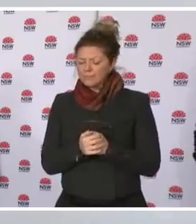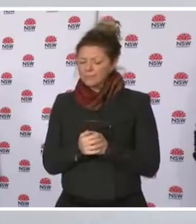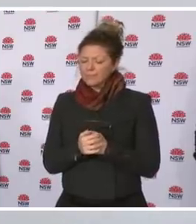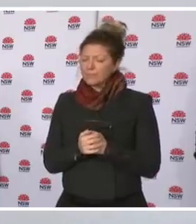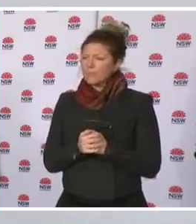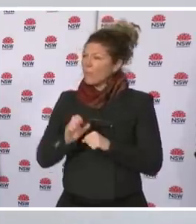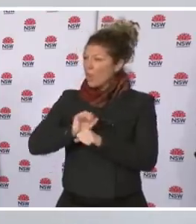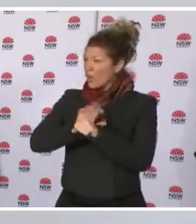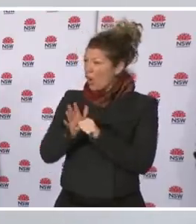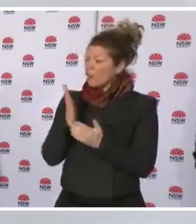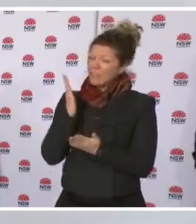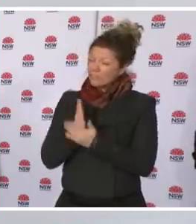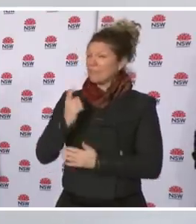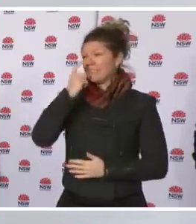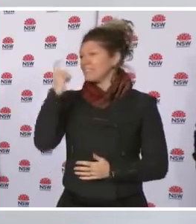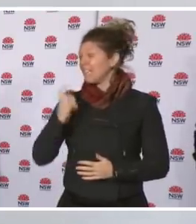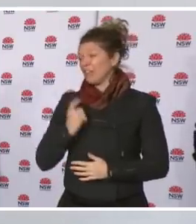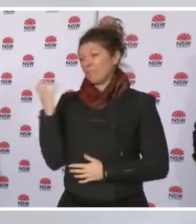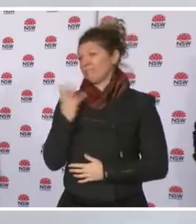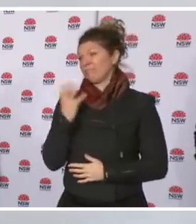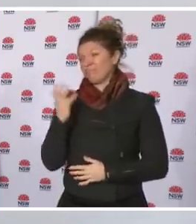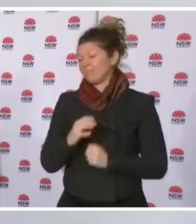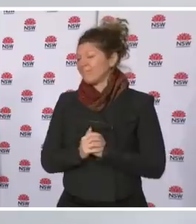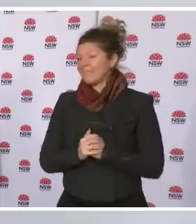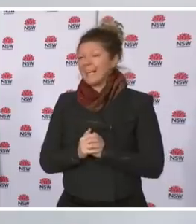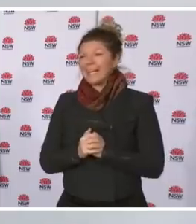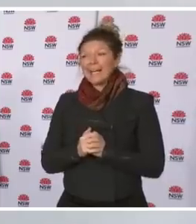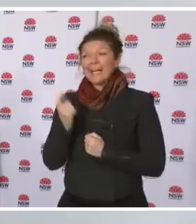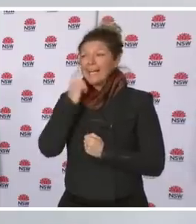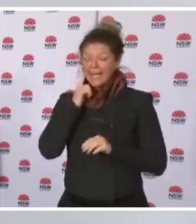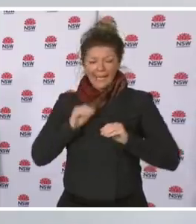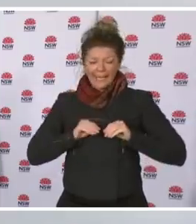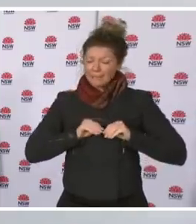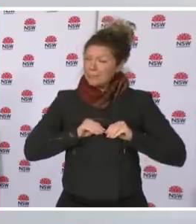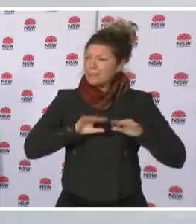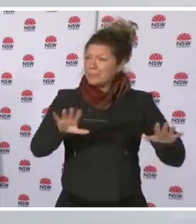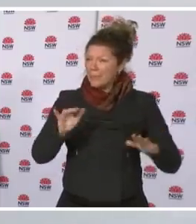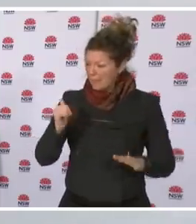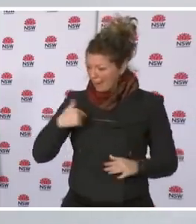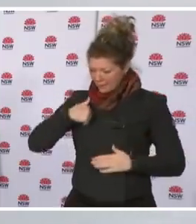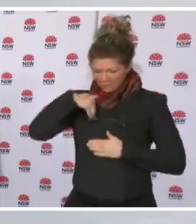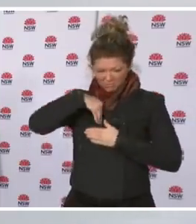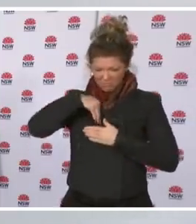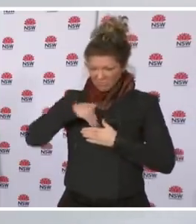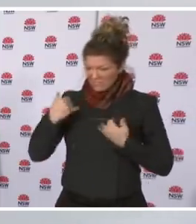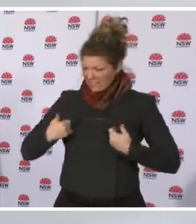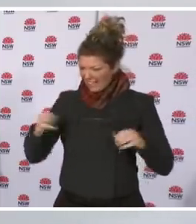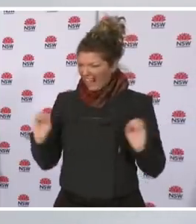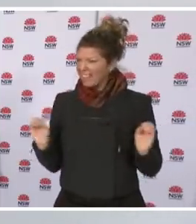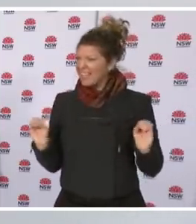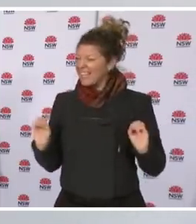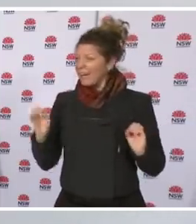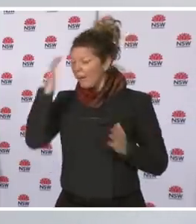what the Premier has said, that COVID can be spread to others even if you don't have symptoms. So we're getting a lot of misunderstandings that if I'm